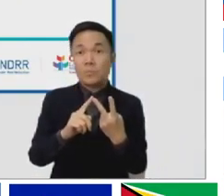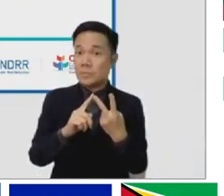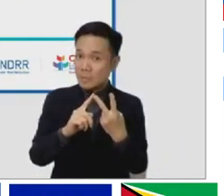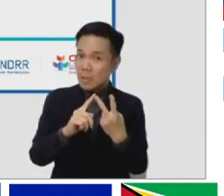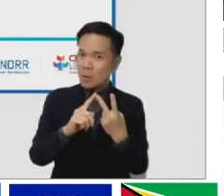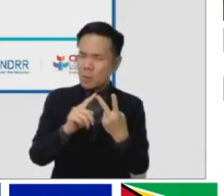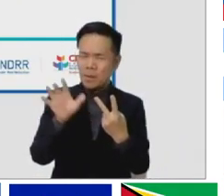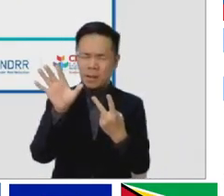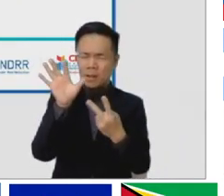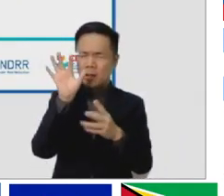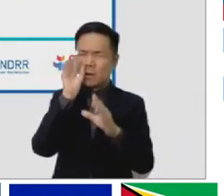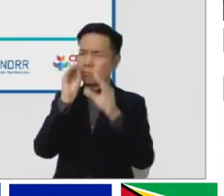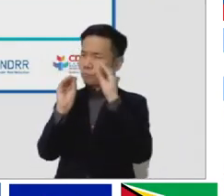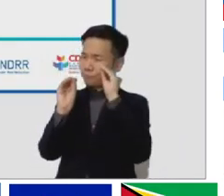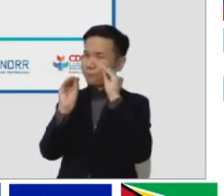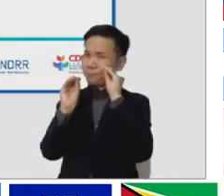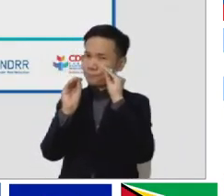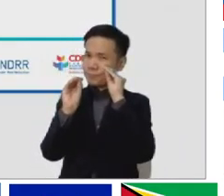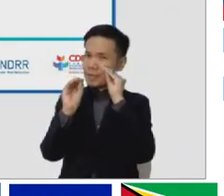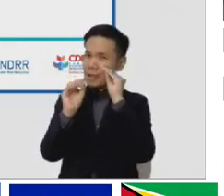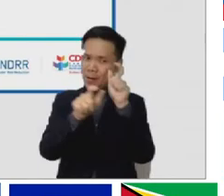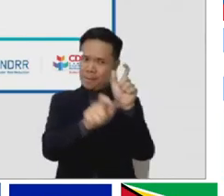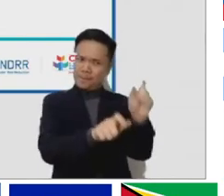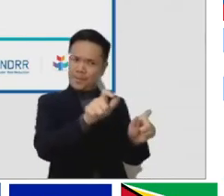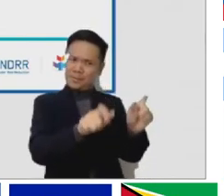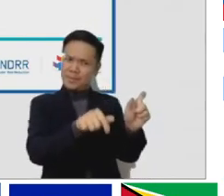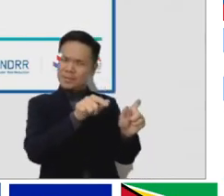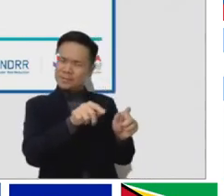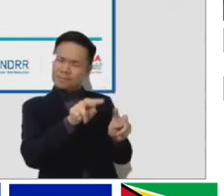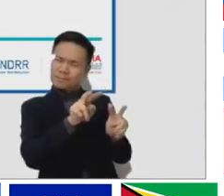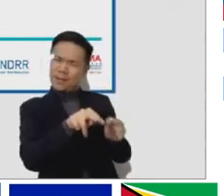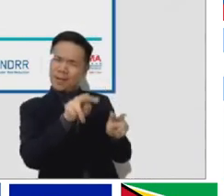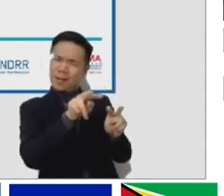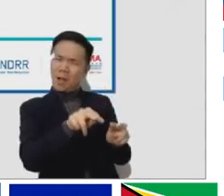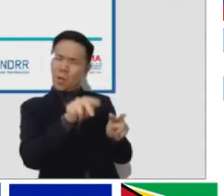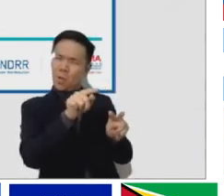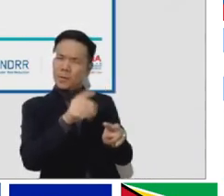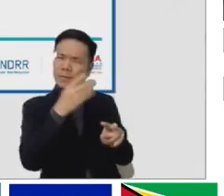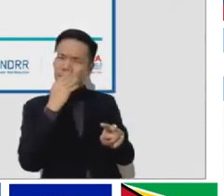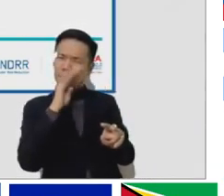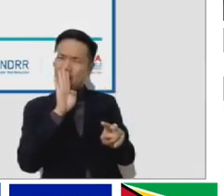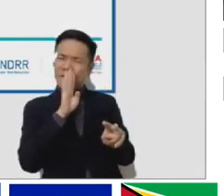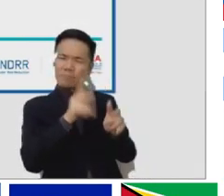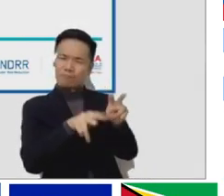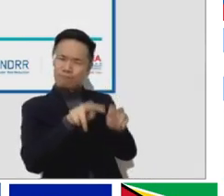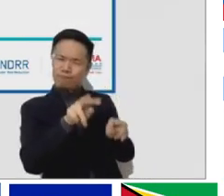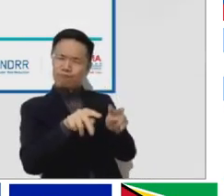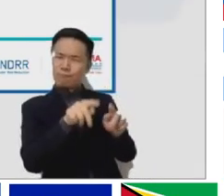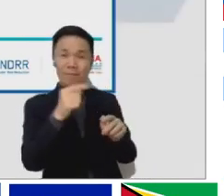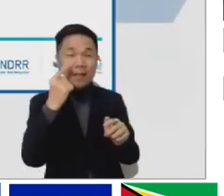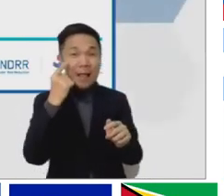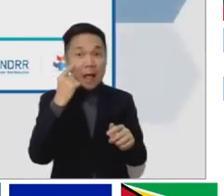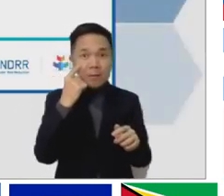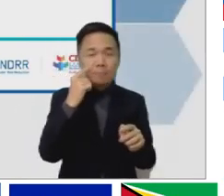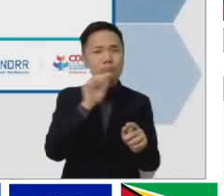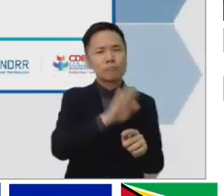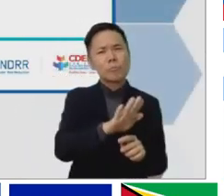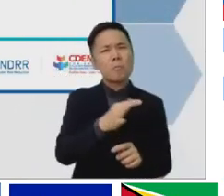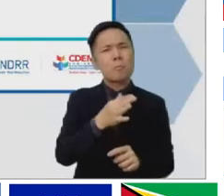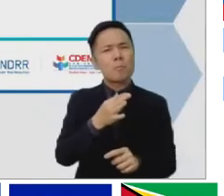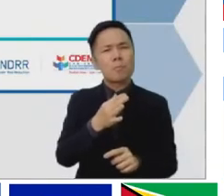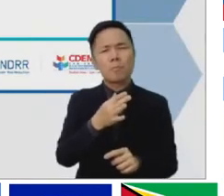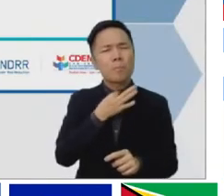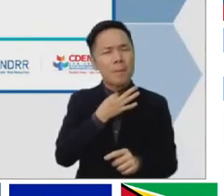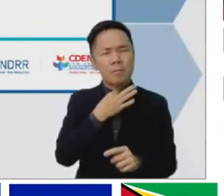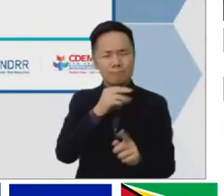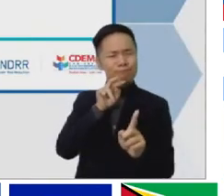of factoring in human behavior. And the different perception of risk is something that very much came to the fore.